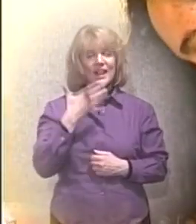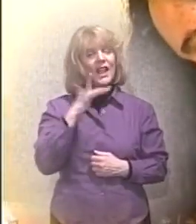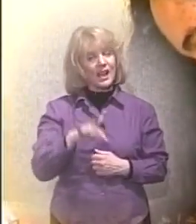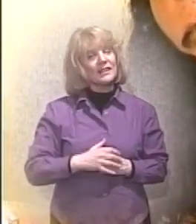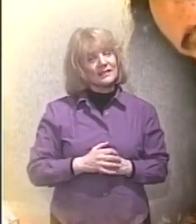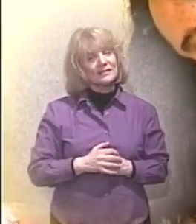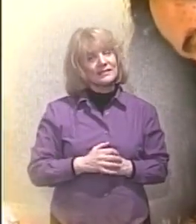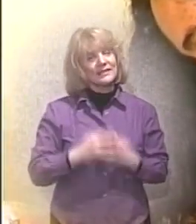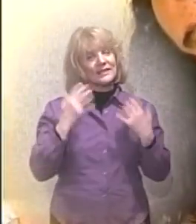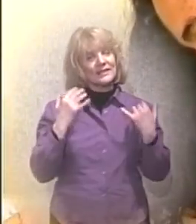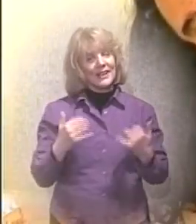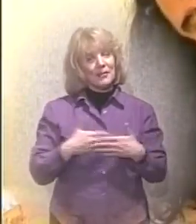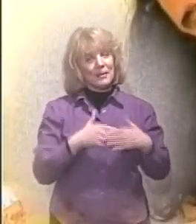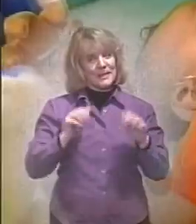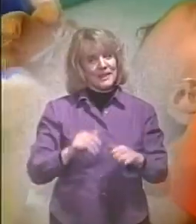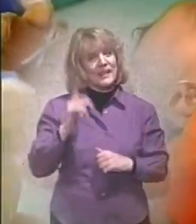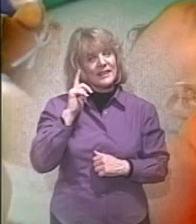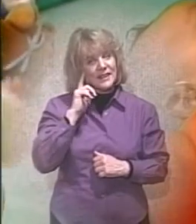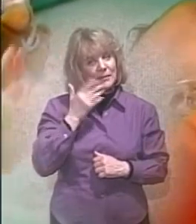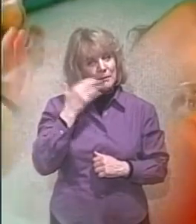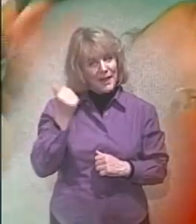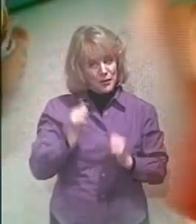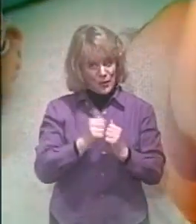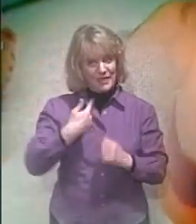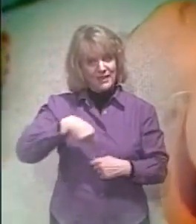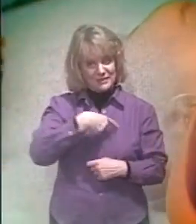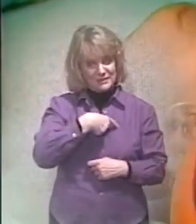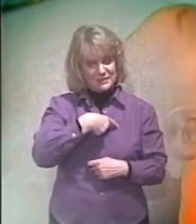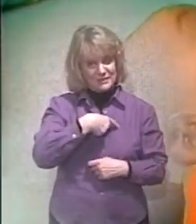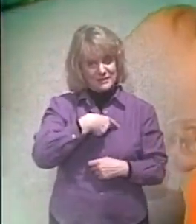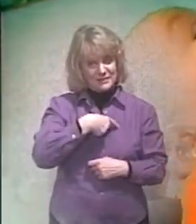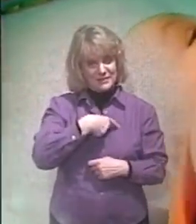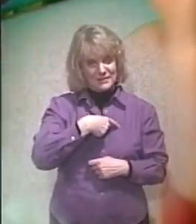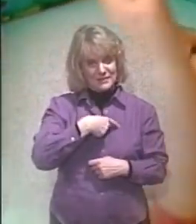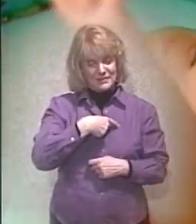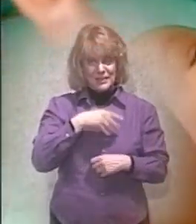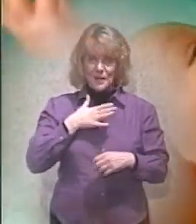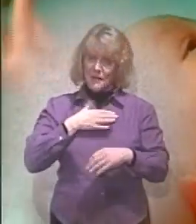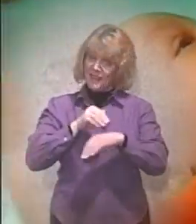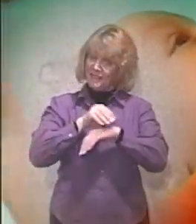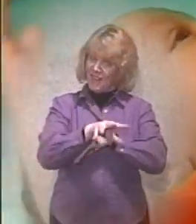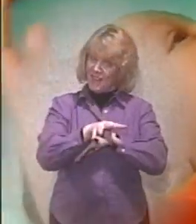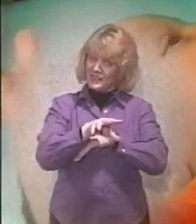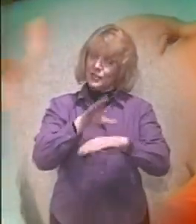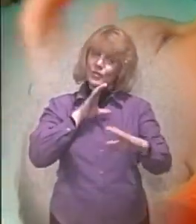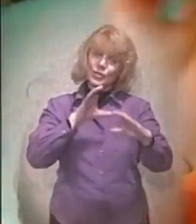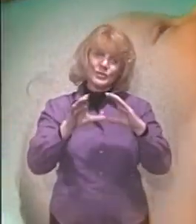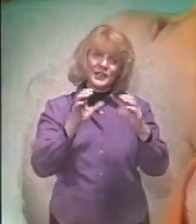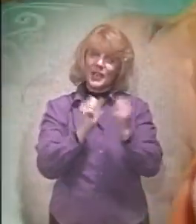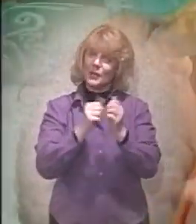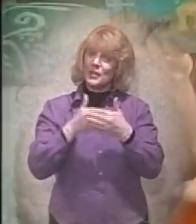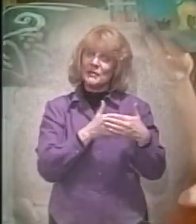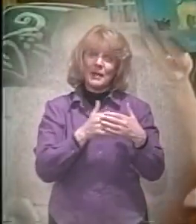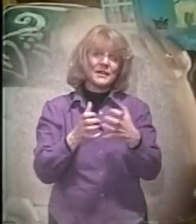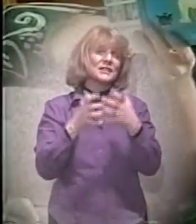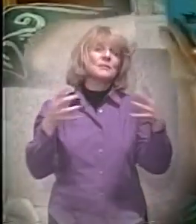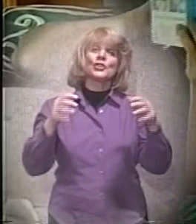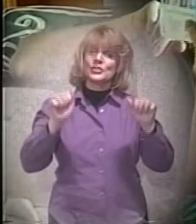that Nathan can hear with us. One of the things I learned that it's very important to communicate with your child as much as possible, even with hearing